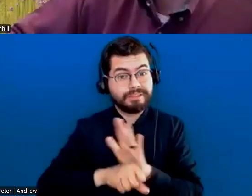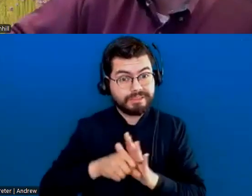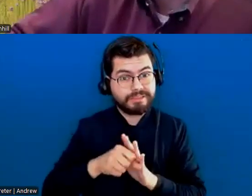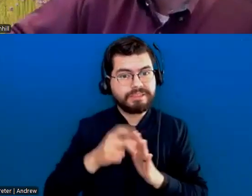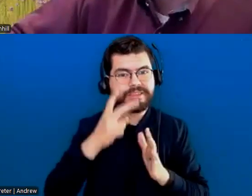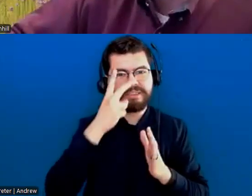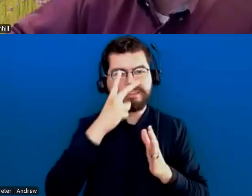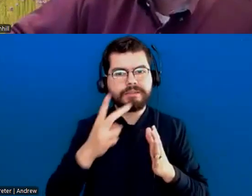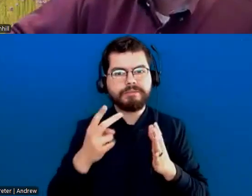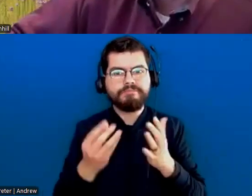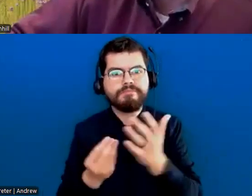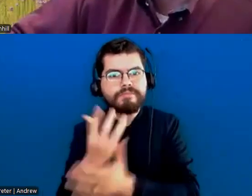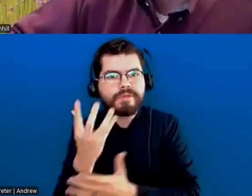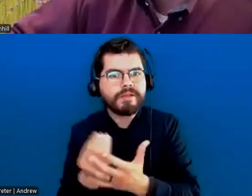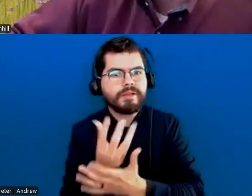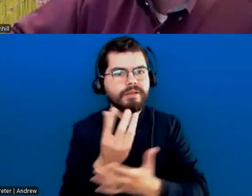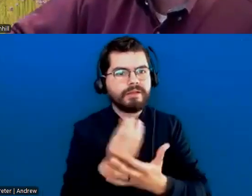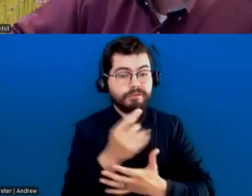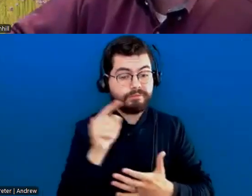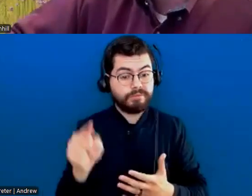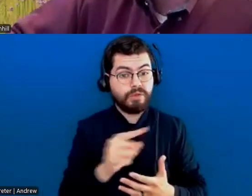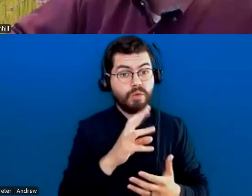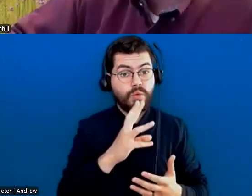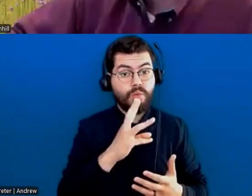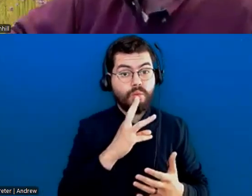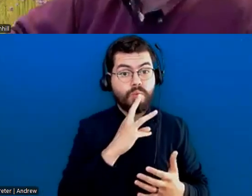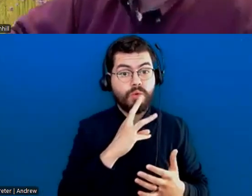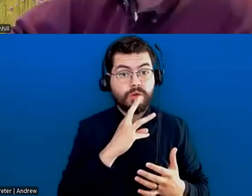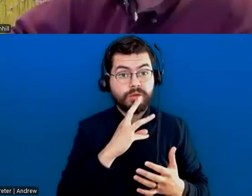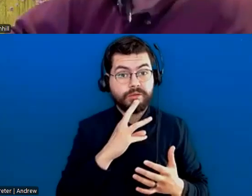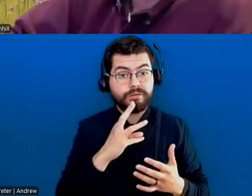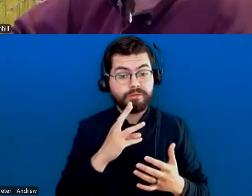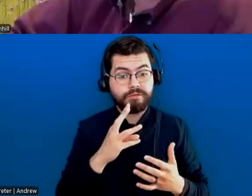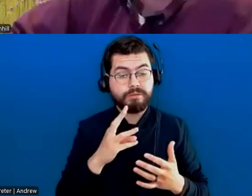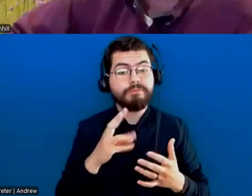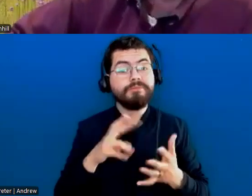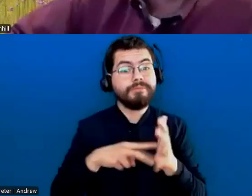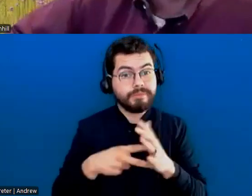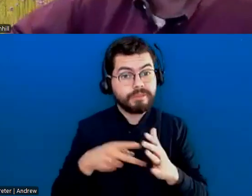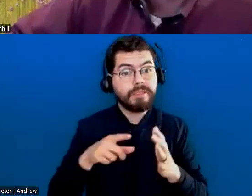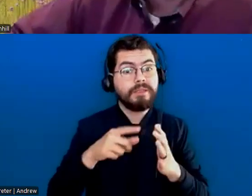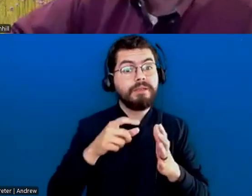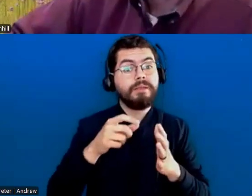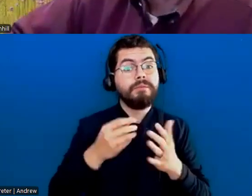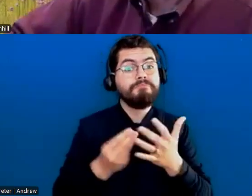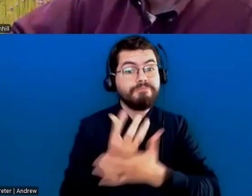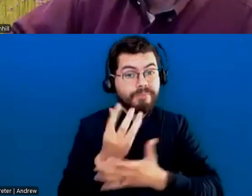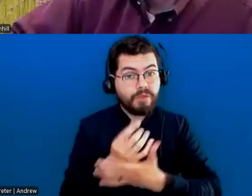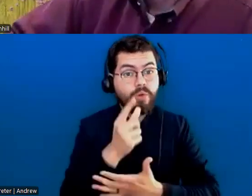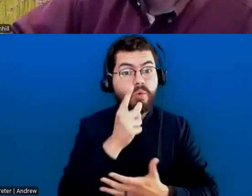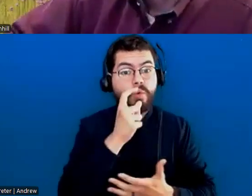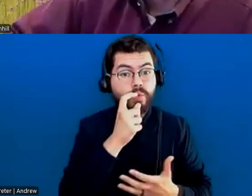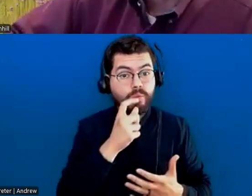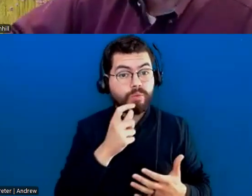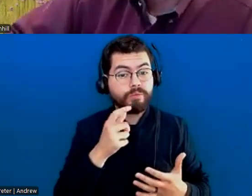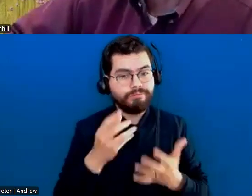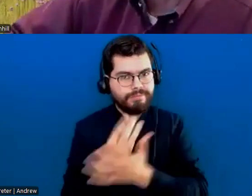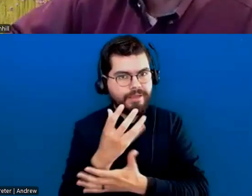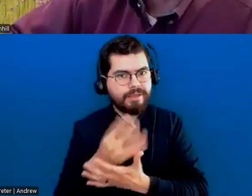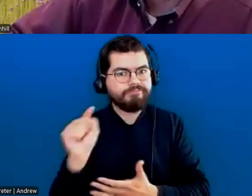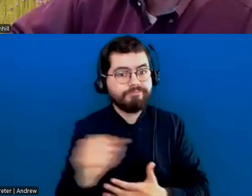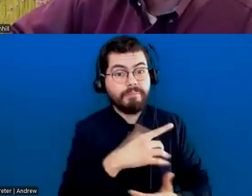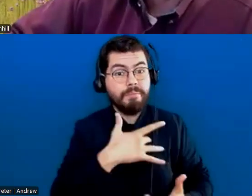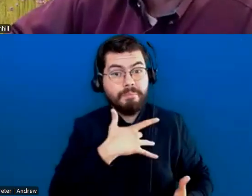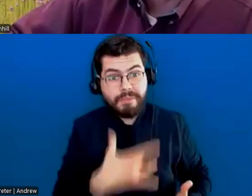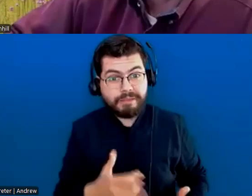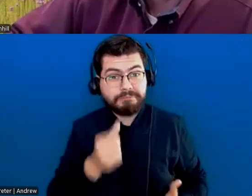from real water tolerant species such as overcup oak. Over the last 7 years, we've been in a